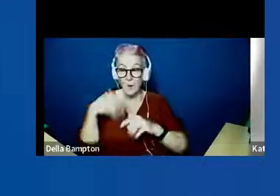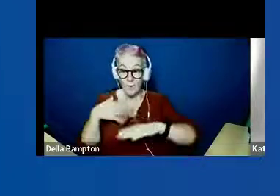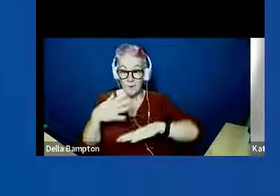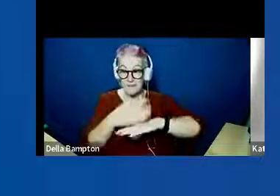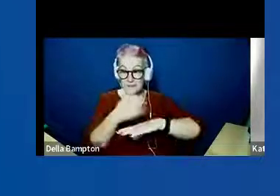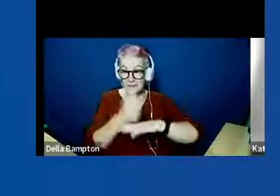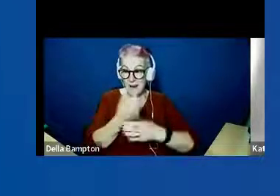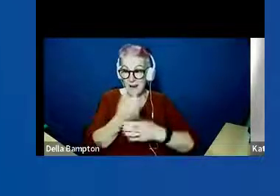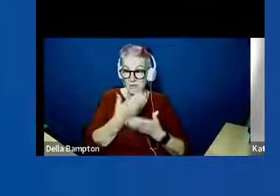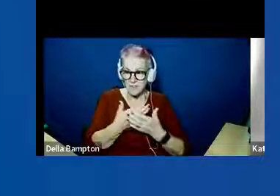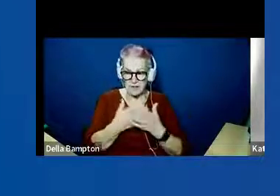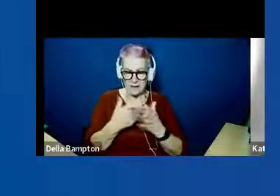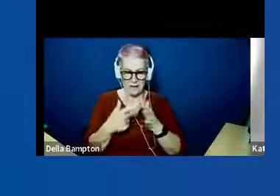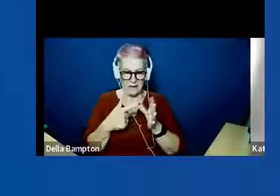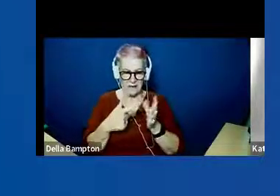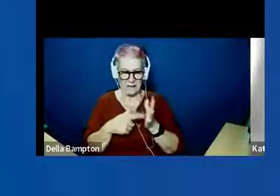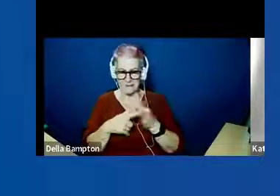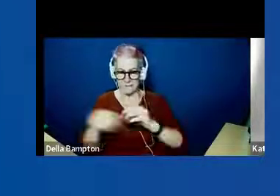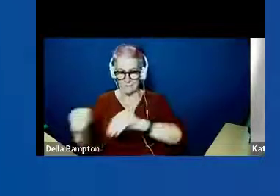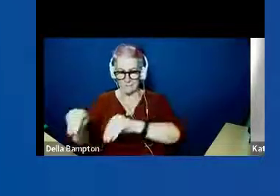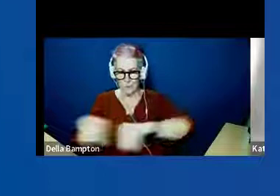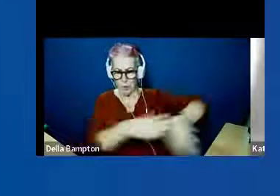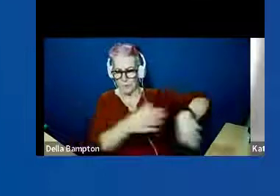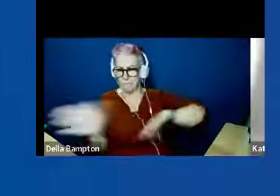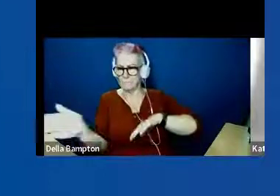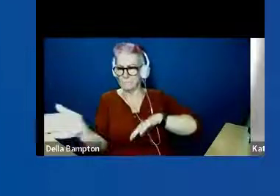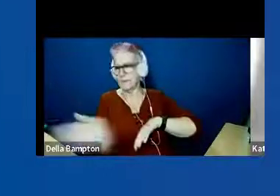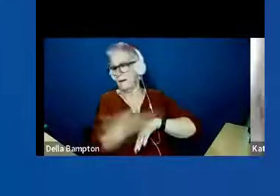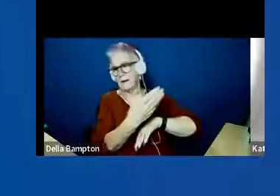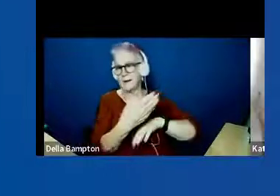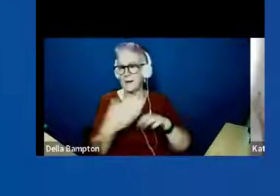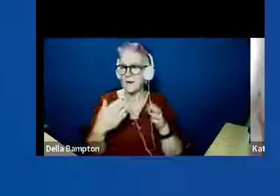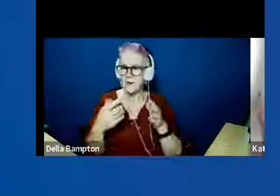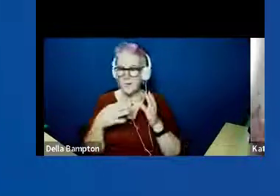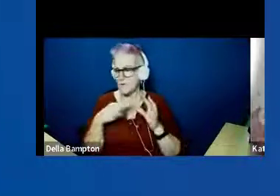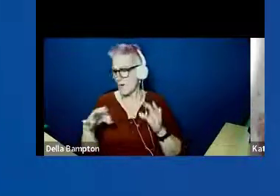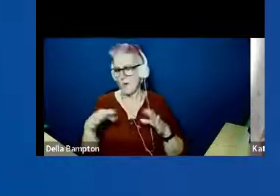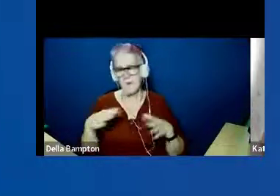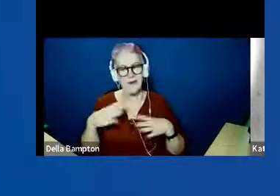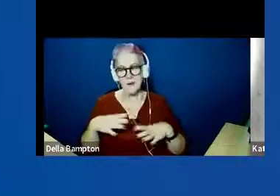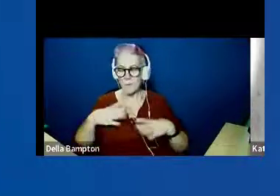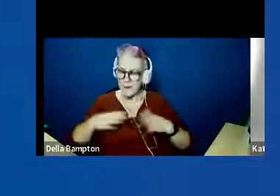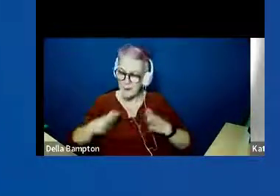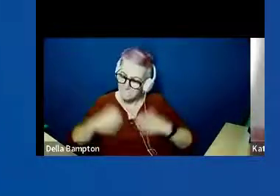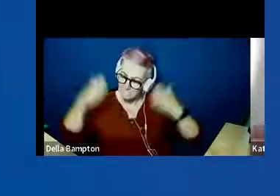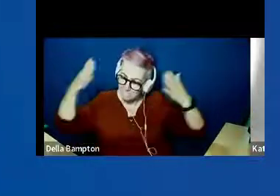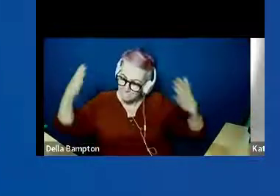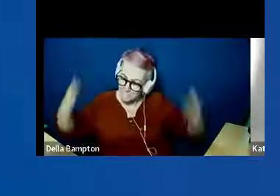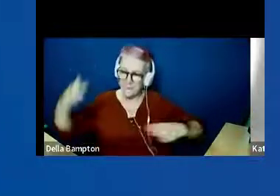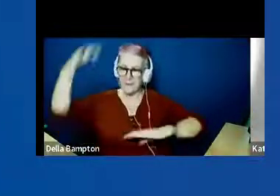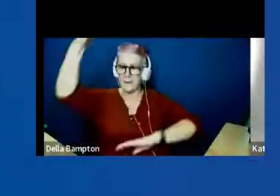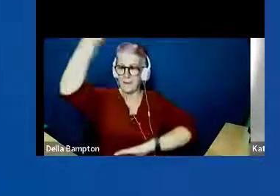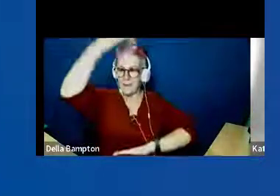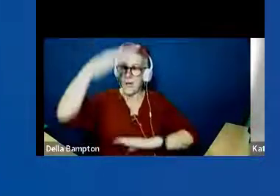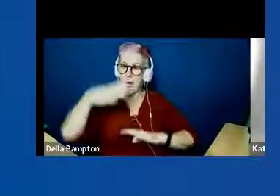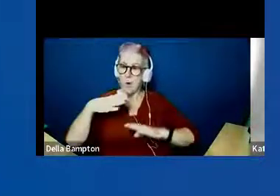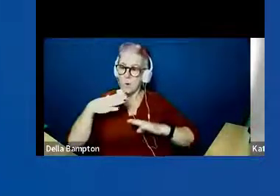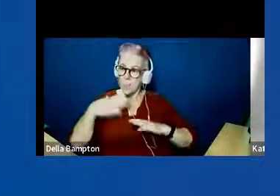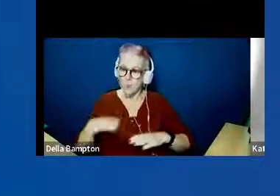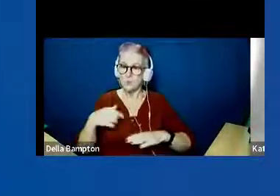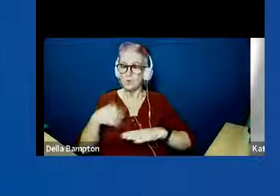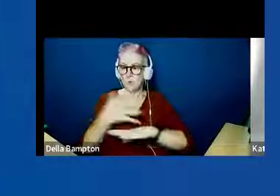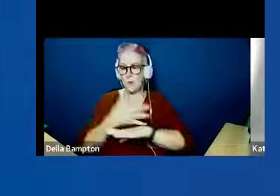Kate, she was just like, move this away. We need big, I want to perform this